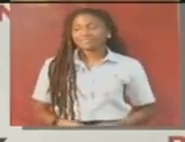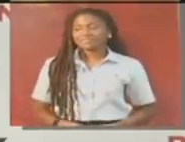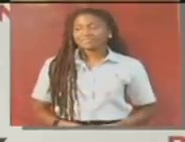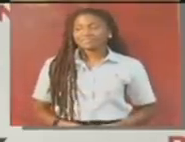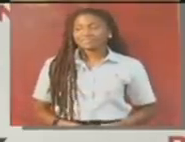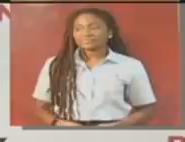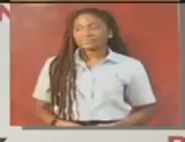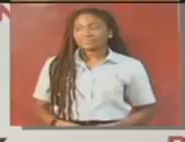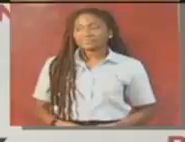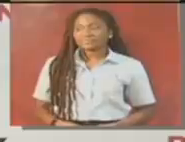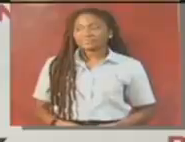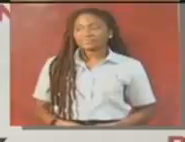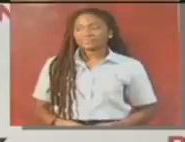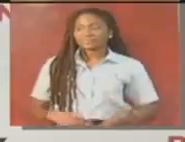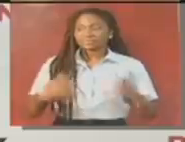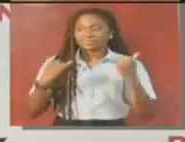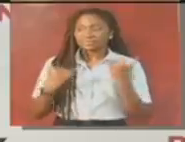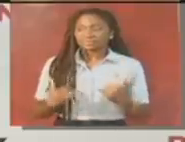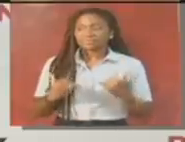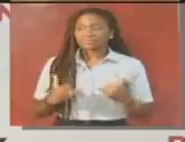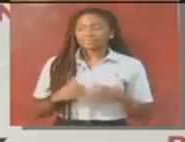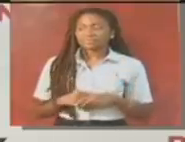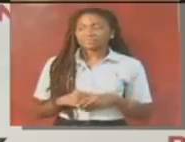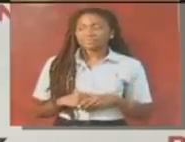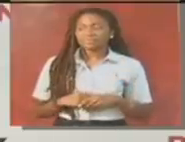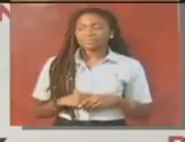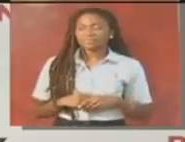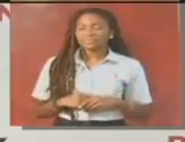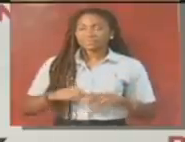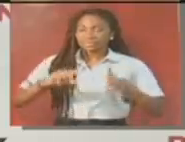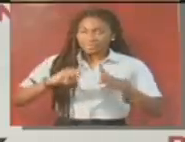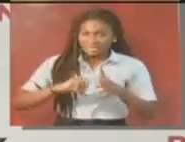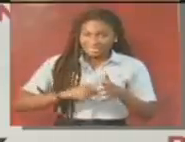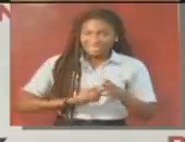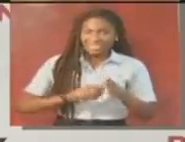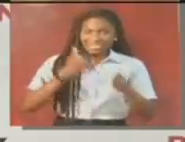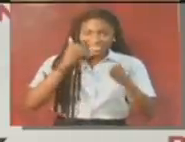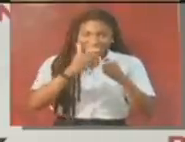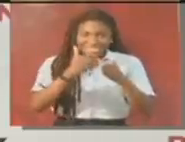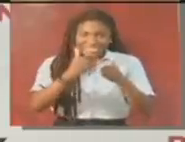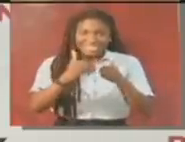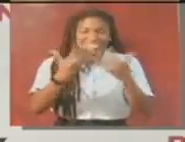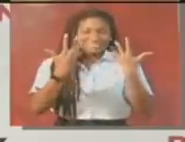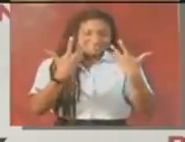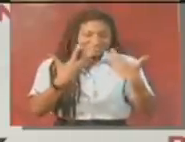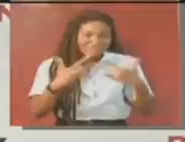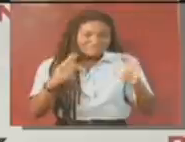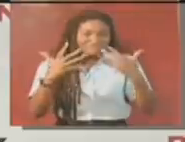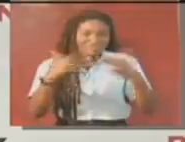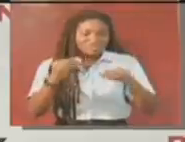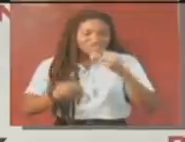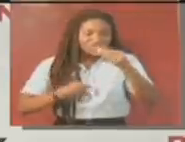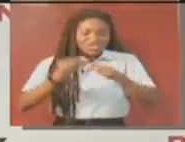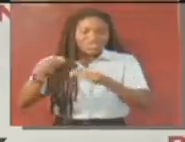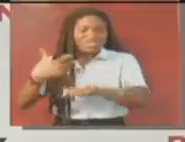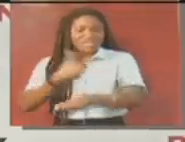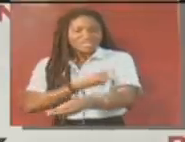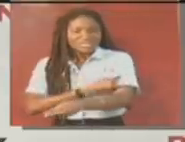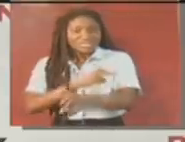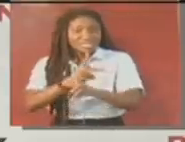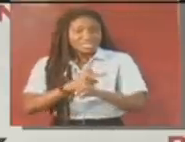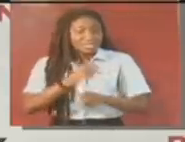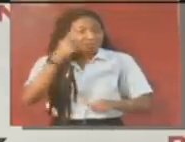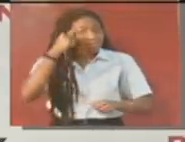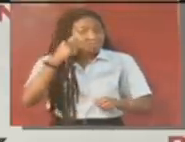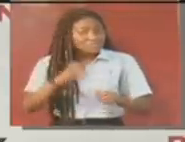beginning to wind down that first batch of vaccine distributions, bearing in mind and taking note that those